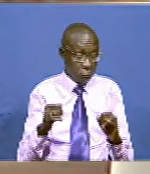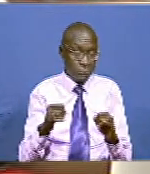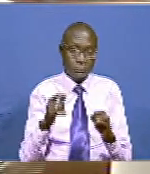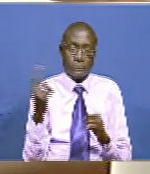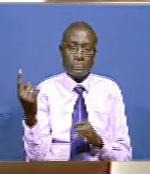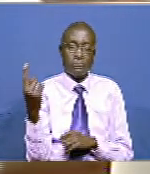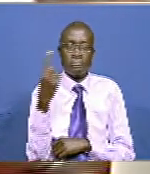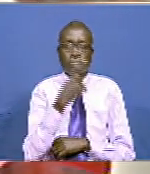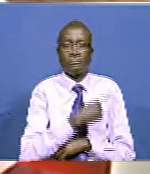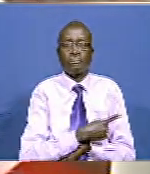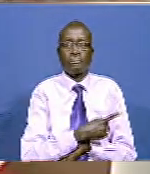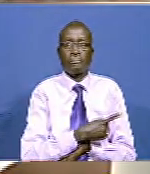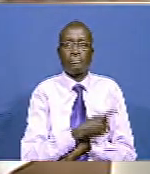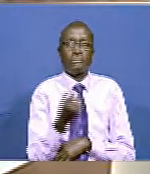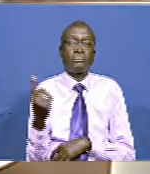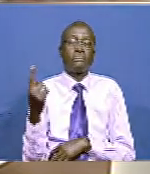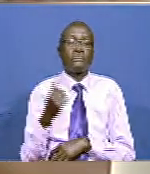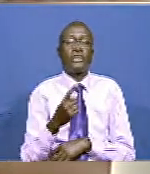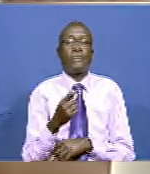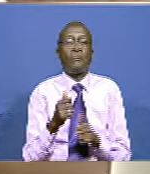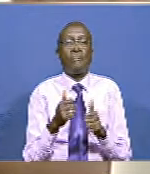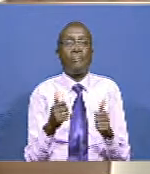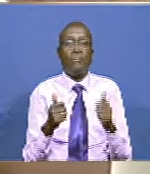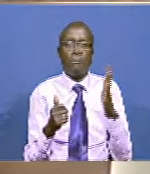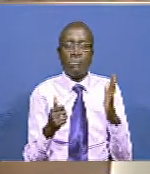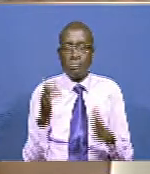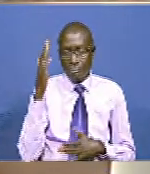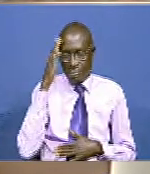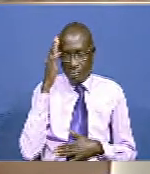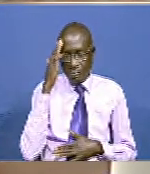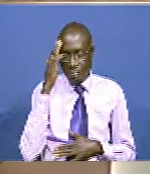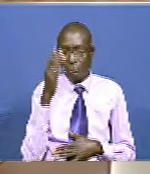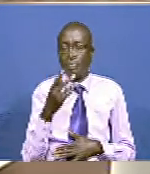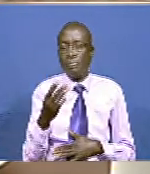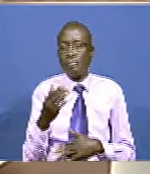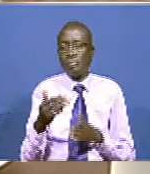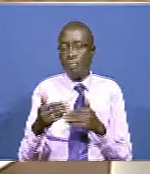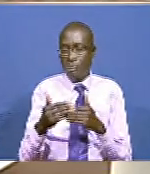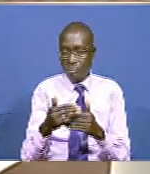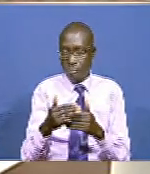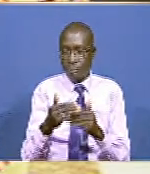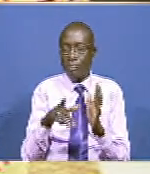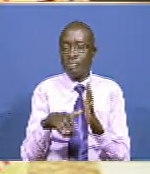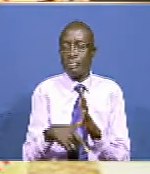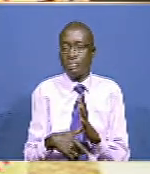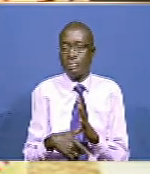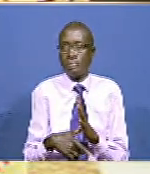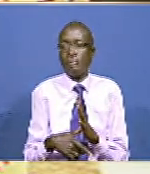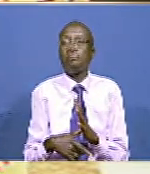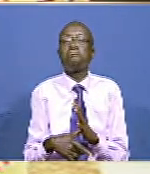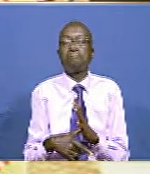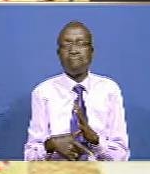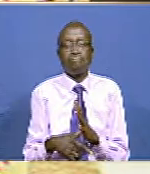moja, it will come out. You never know. Yeah, you never know. Actually, it can be even sooner than later. Mm-hmm. Very soon.